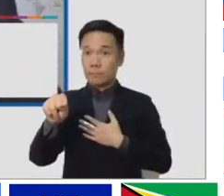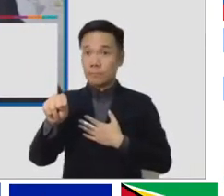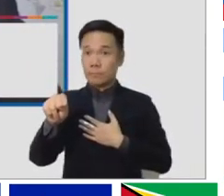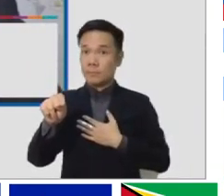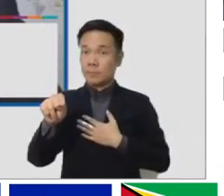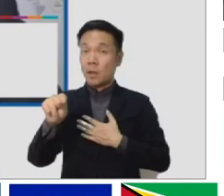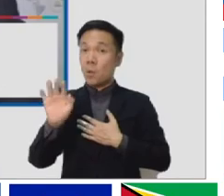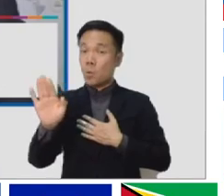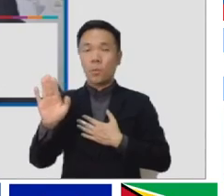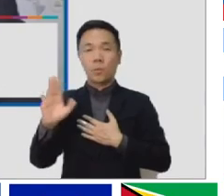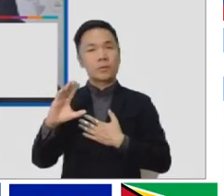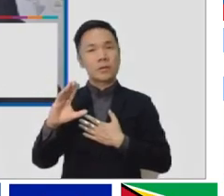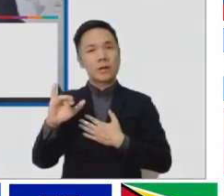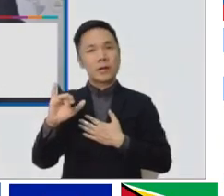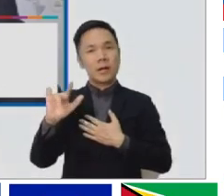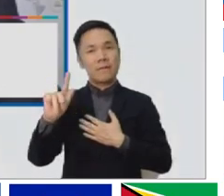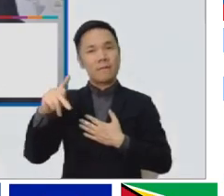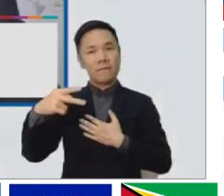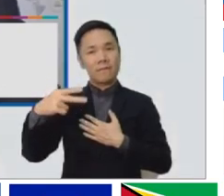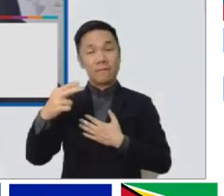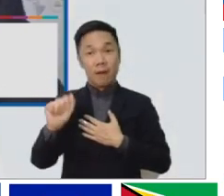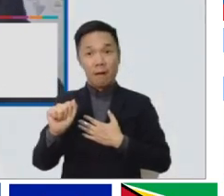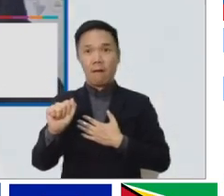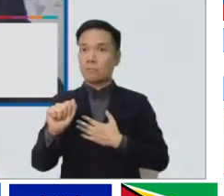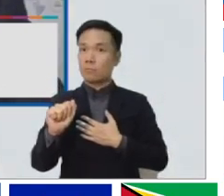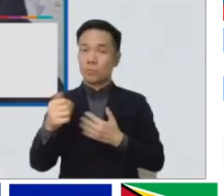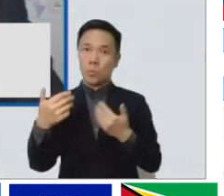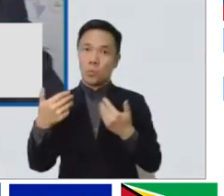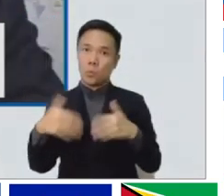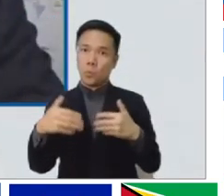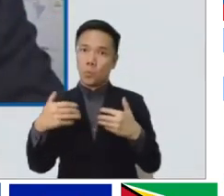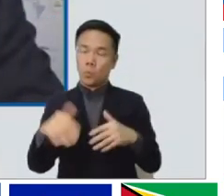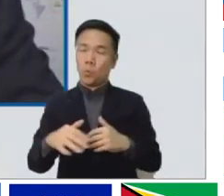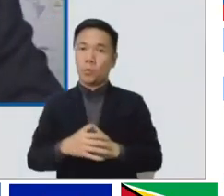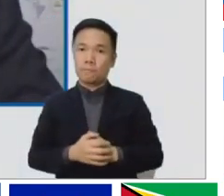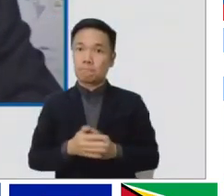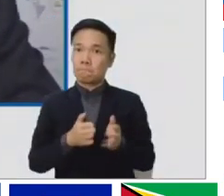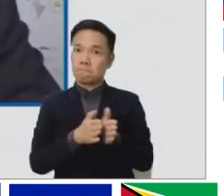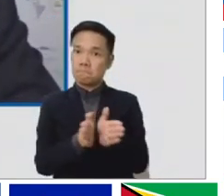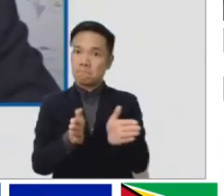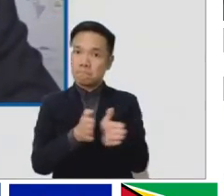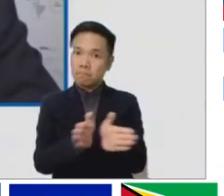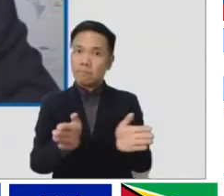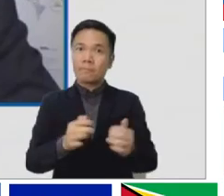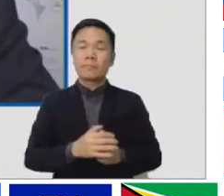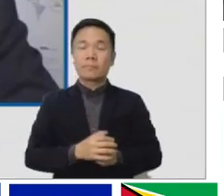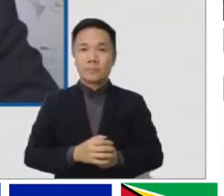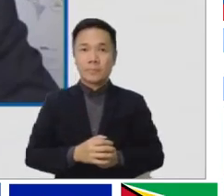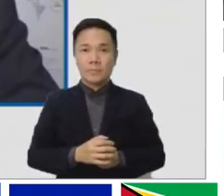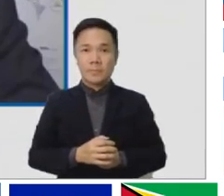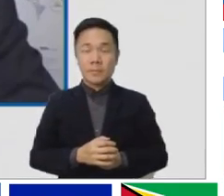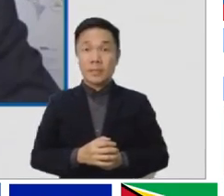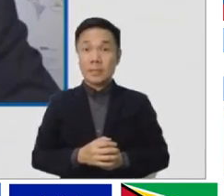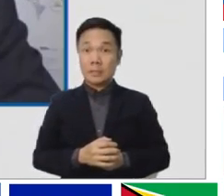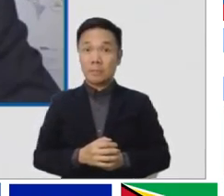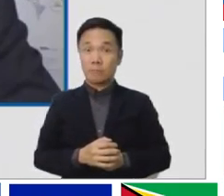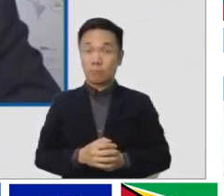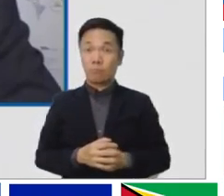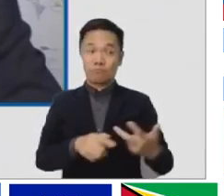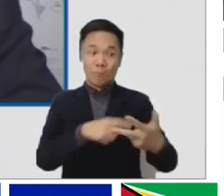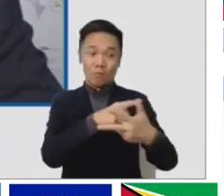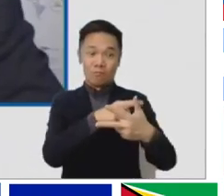CARFA. We hear it again, with upwards of three or more hazards in a